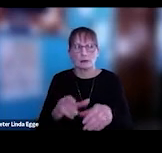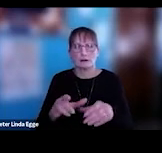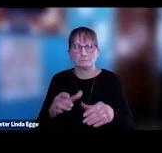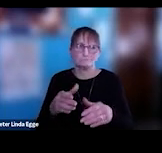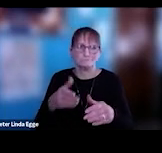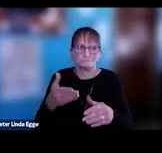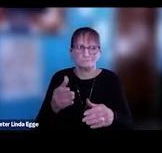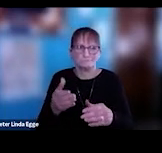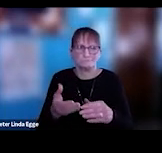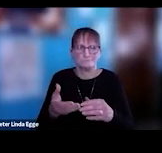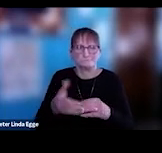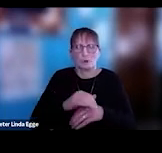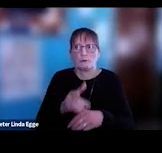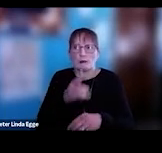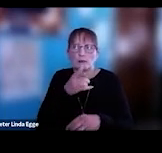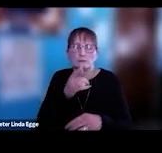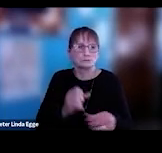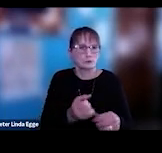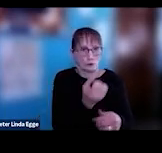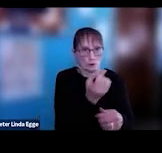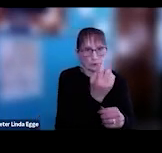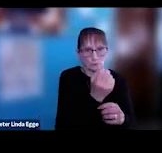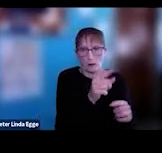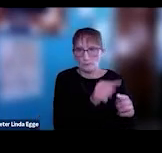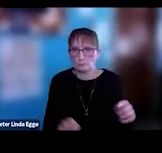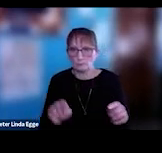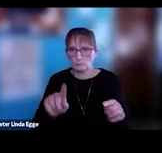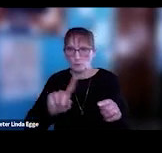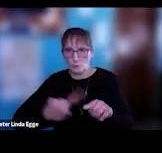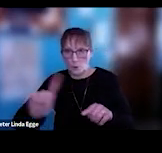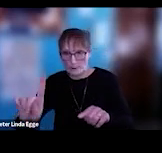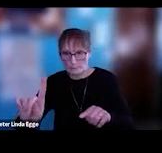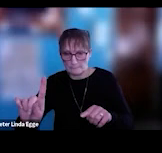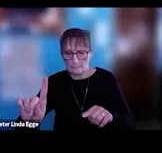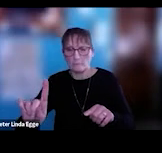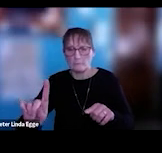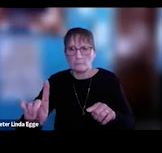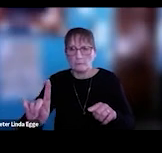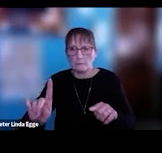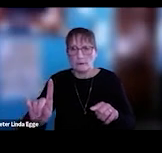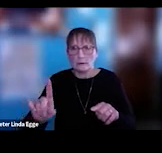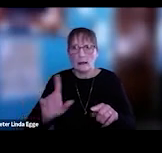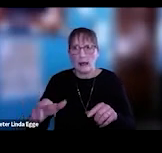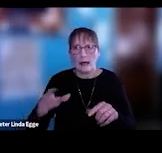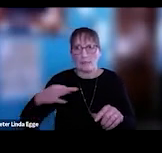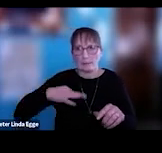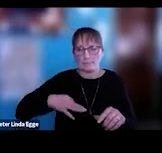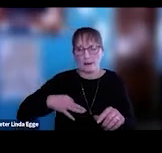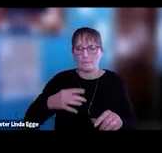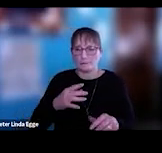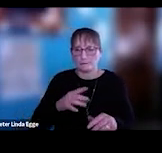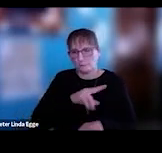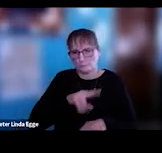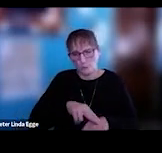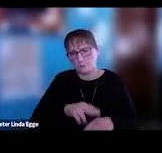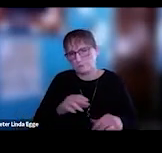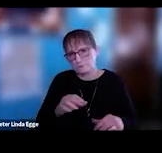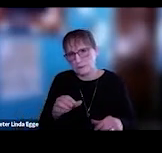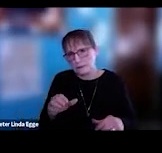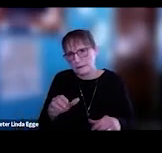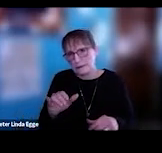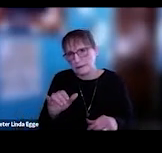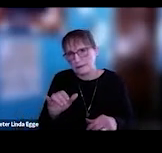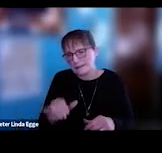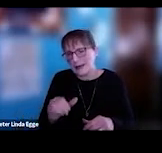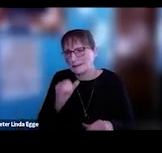So we do it from 12 o'clock to 1 o'clock. And the benefit, of course, in that is that